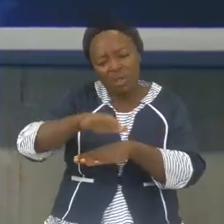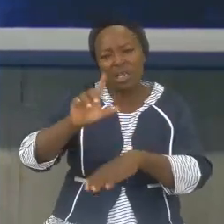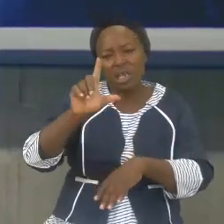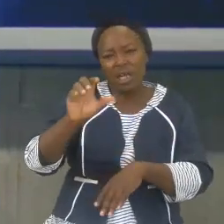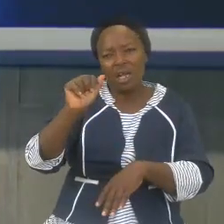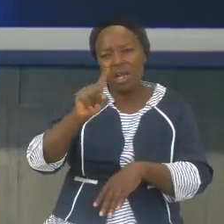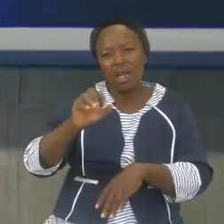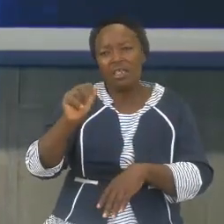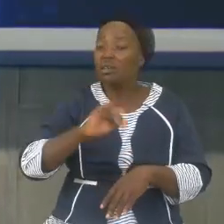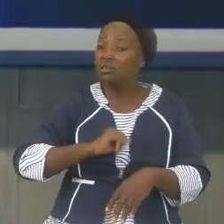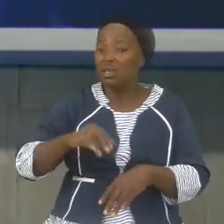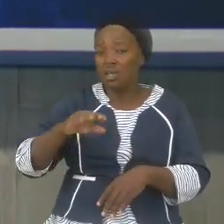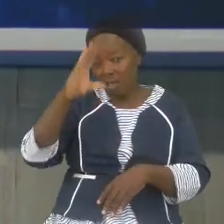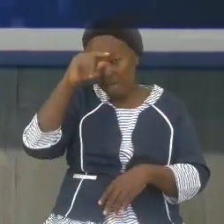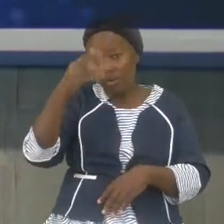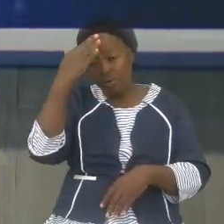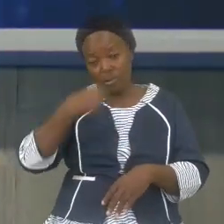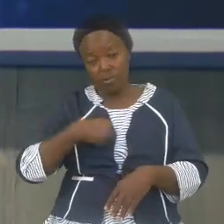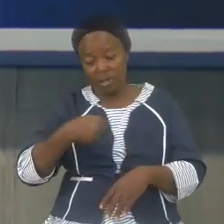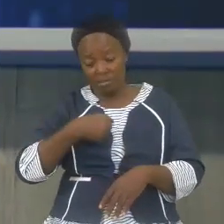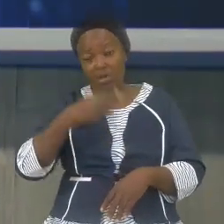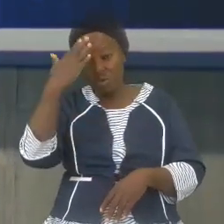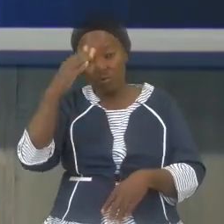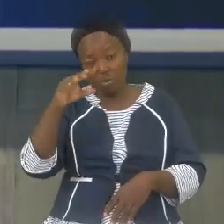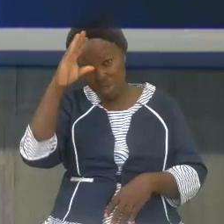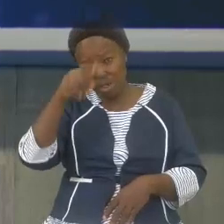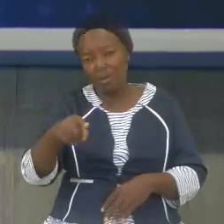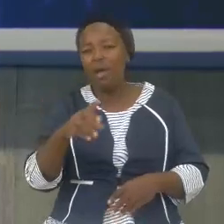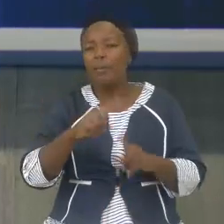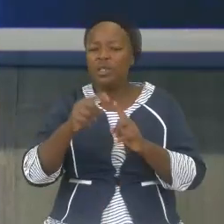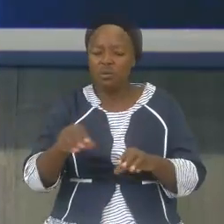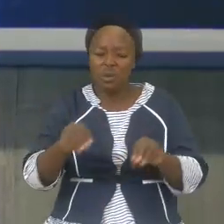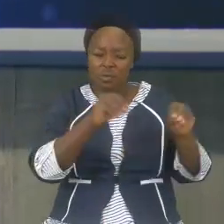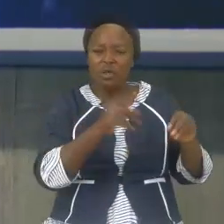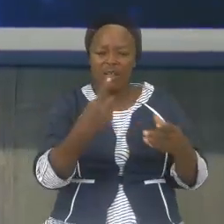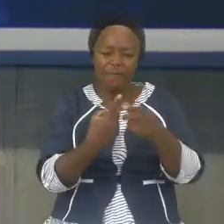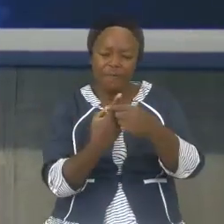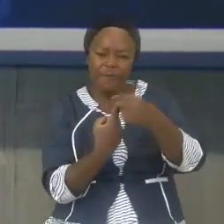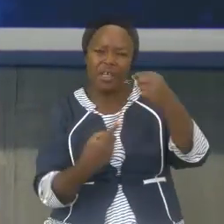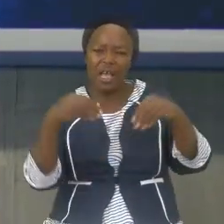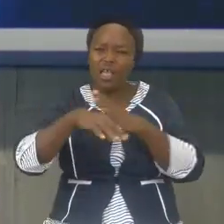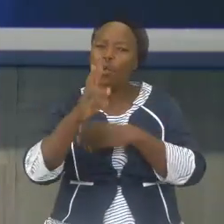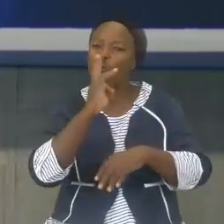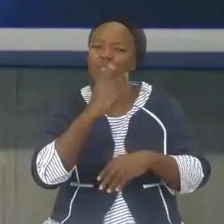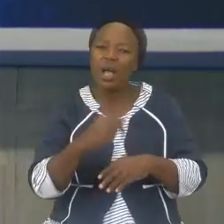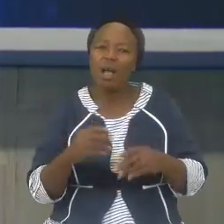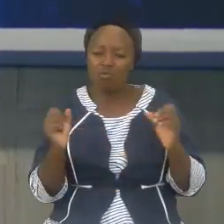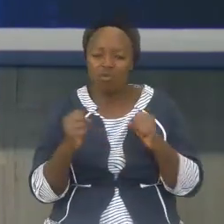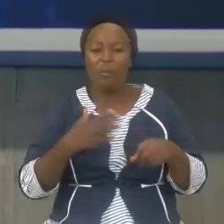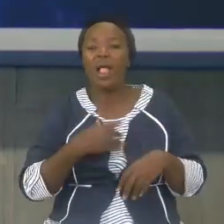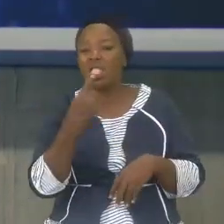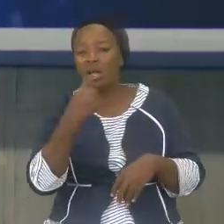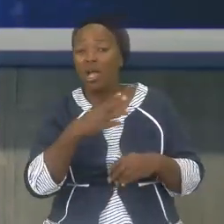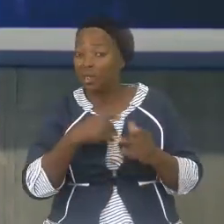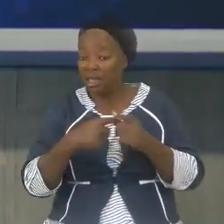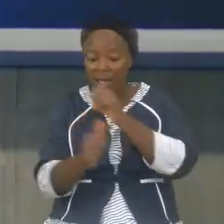me. I know him. He'll dip the finger in water and cool my tongue. And Abraham